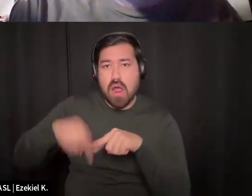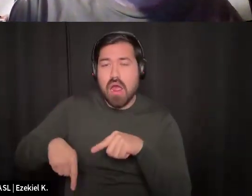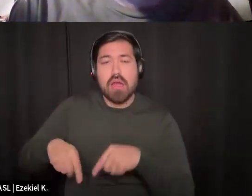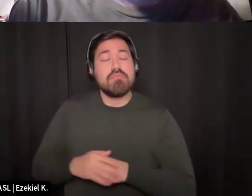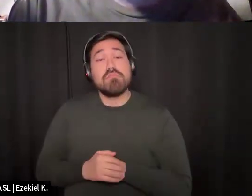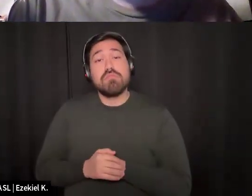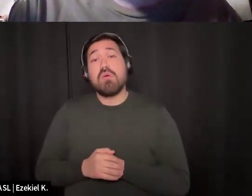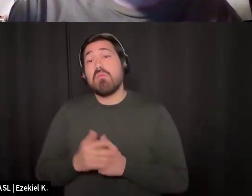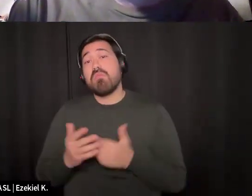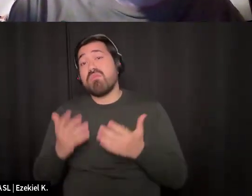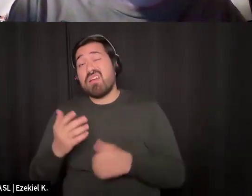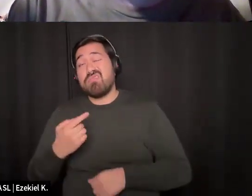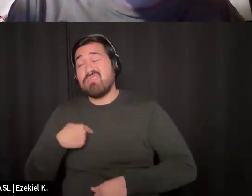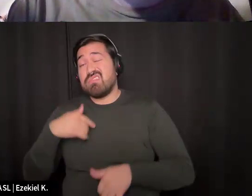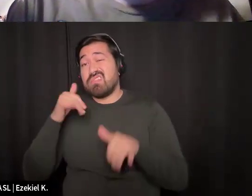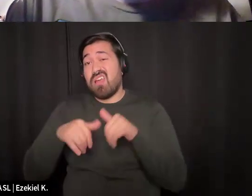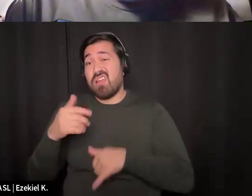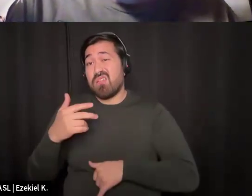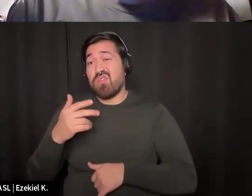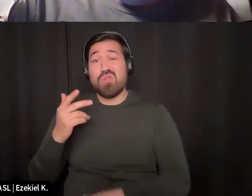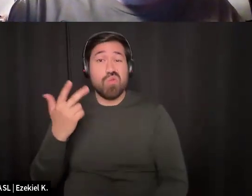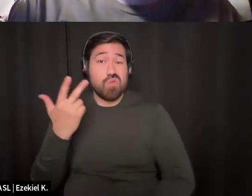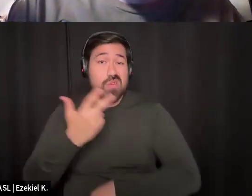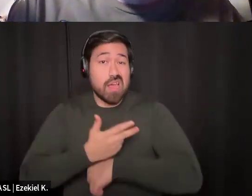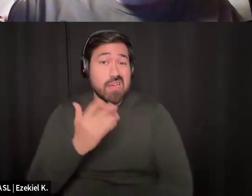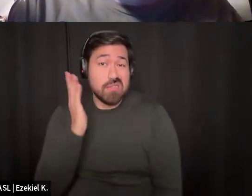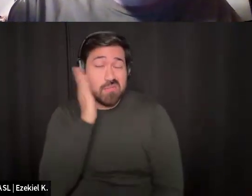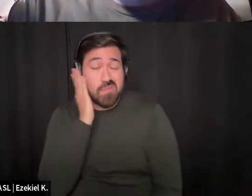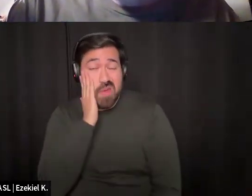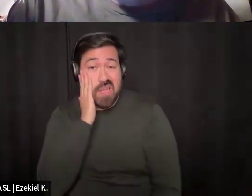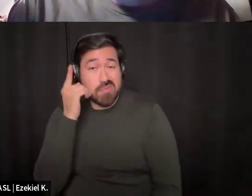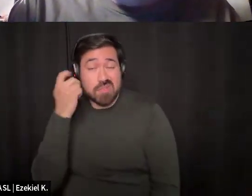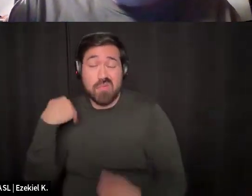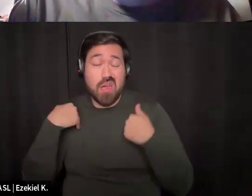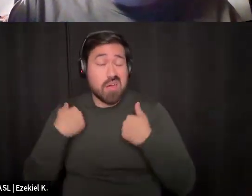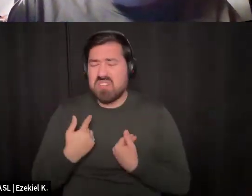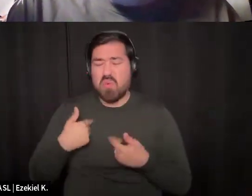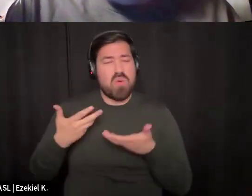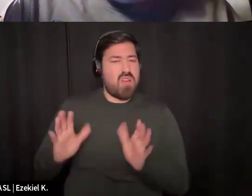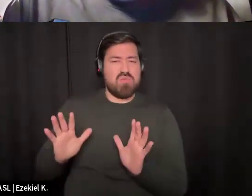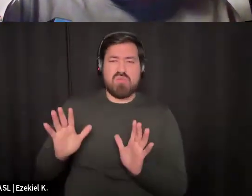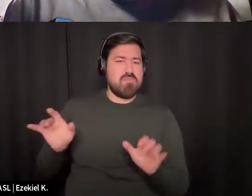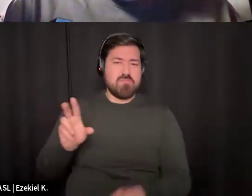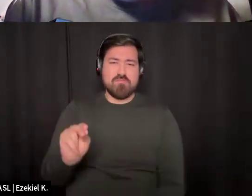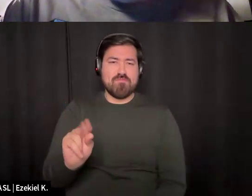spend 3 days in bed and I don't really want to do that. Mhm. Um, and